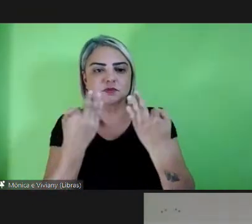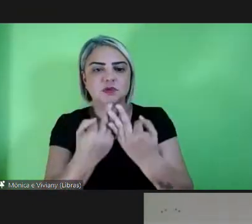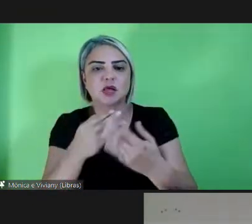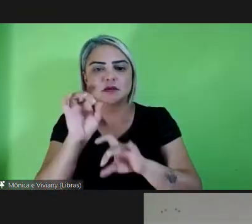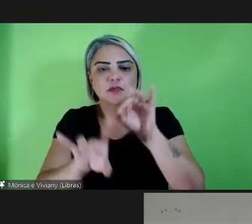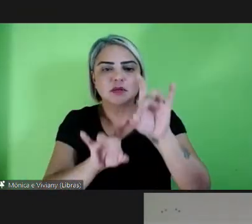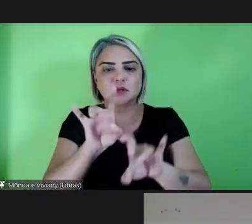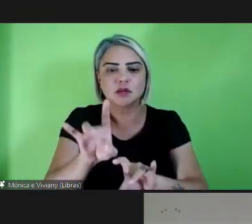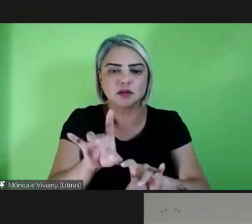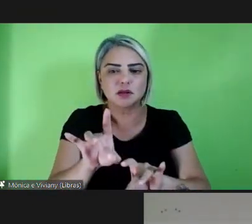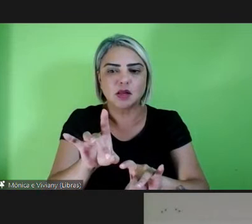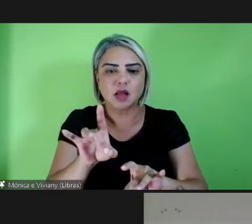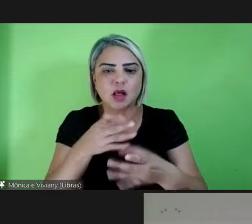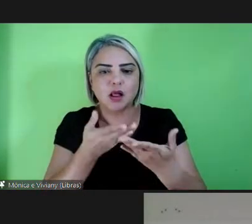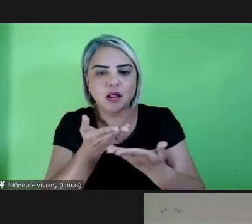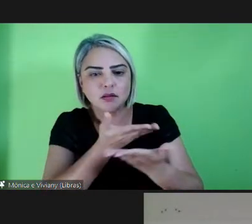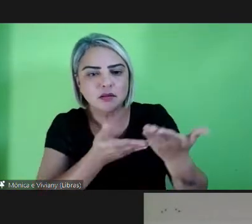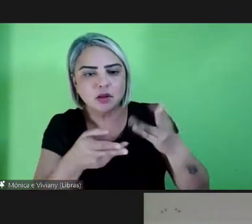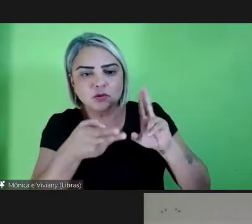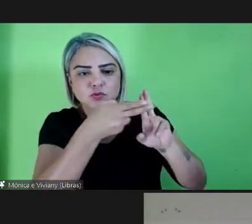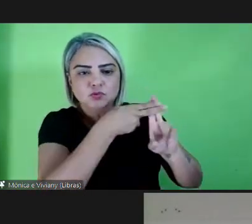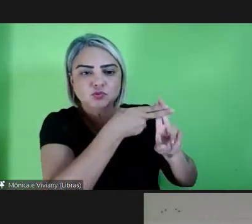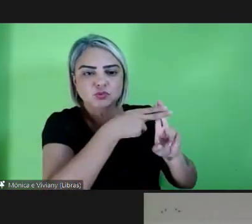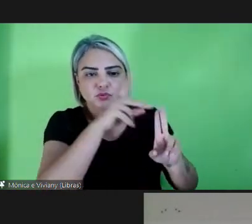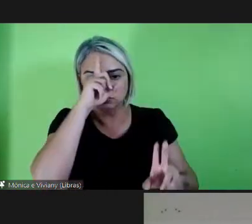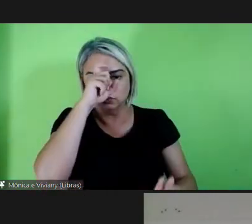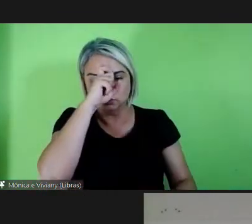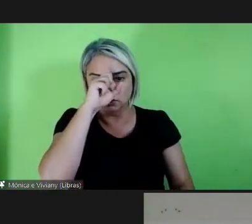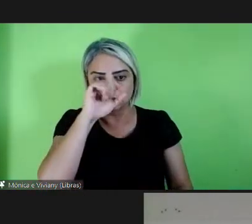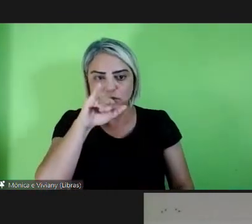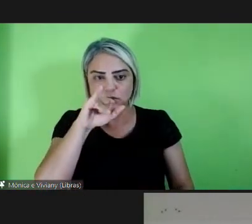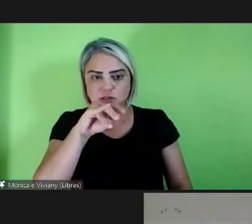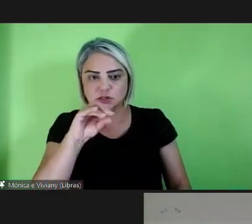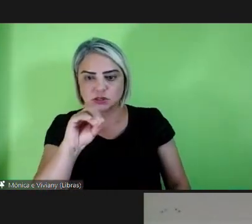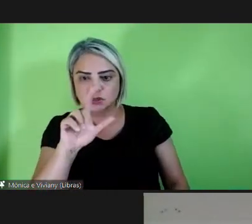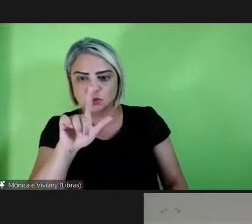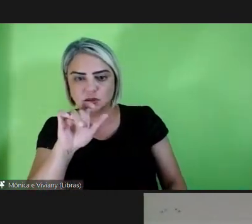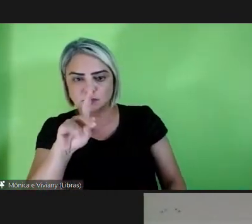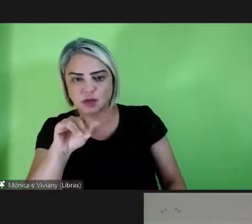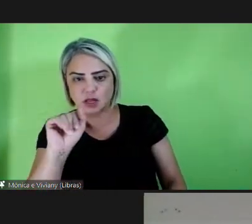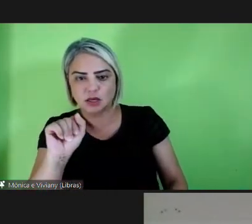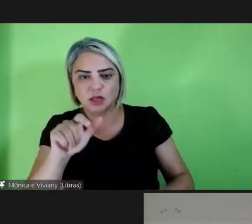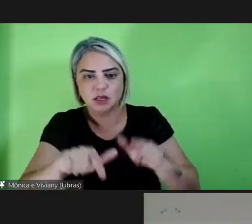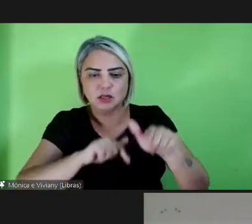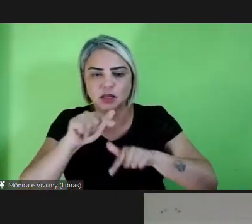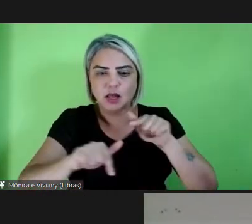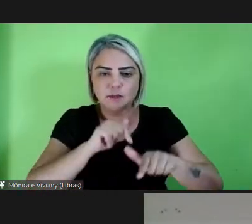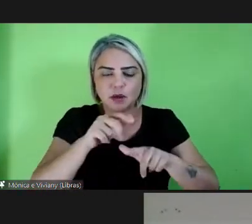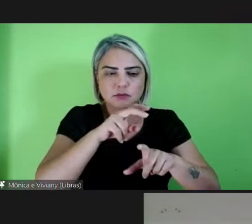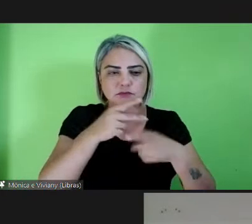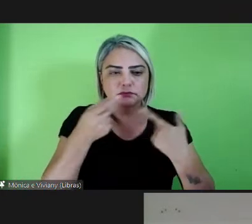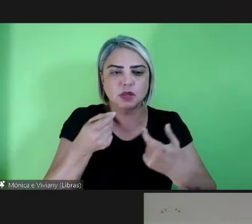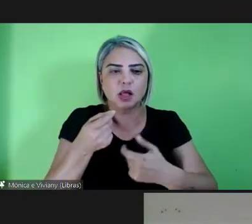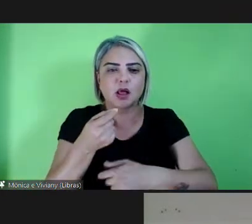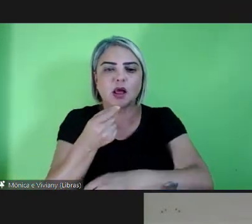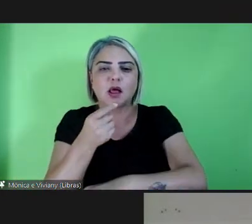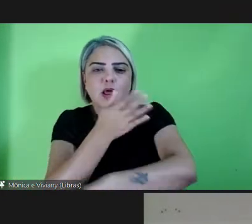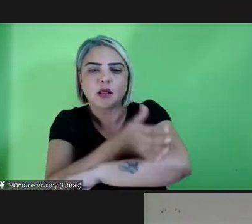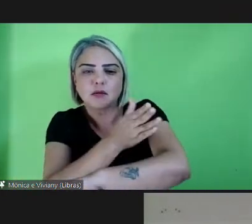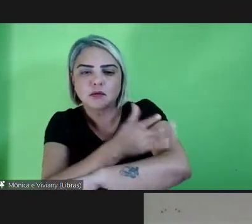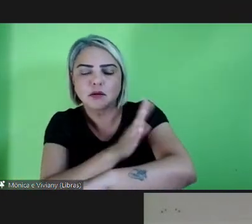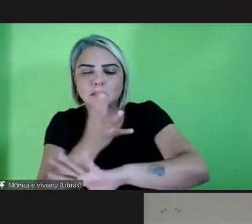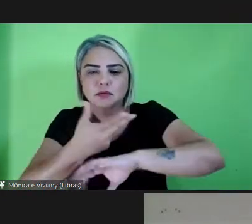collective health and family health, specialist in preceptory in SUS by Sírio-Libanês Hospital, and acts as preceptor from